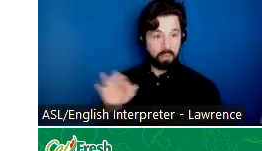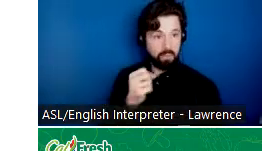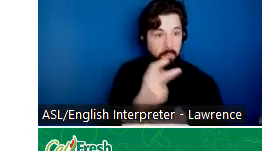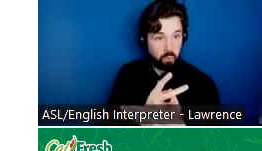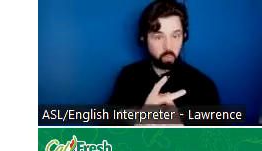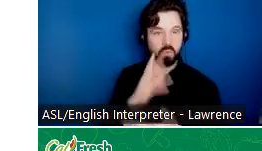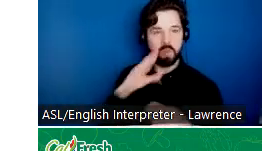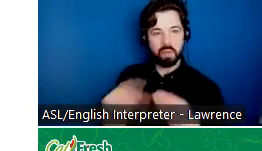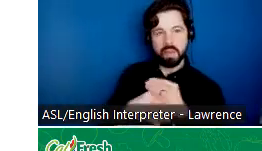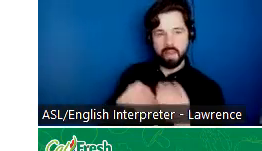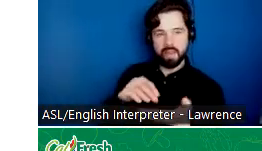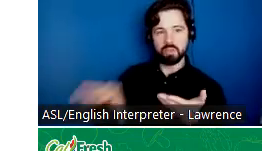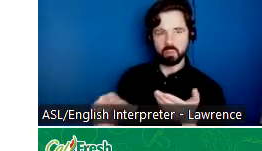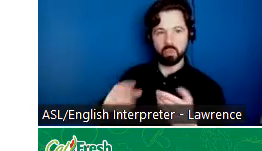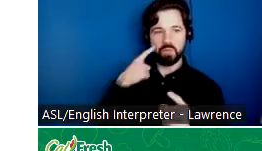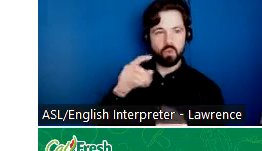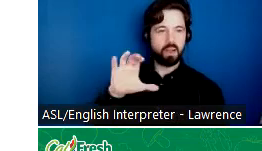eligibility to the CalPAD system.